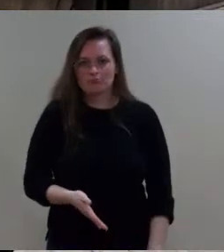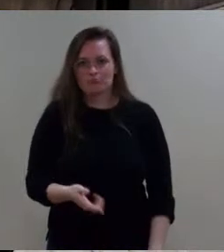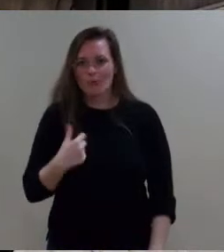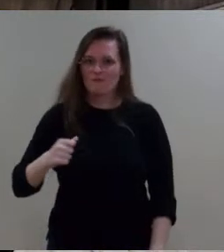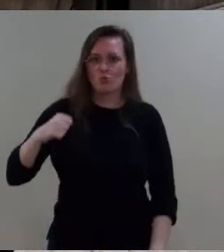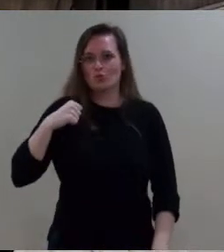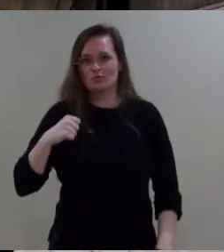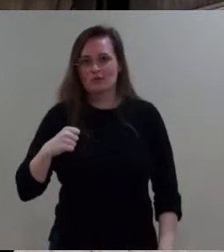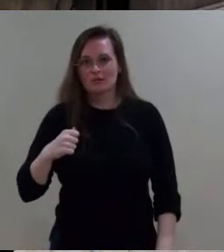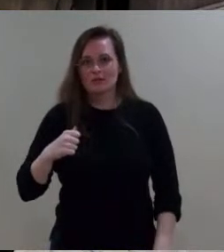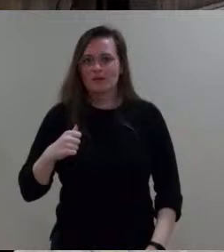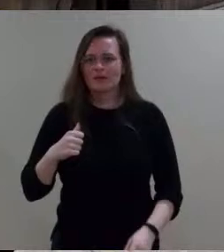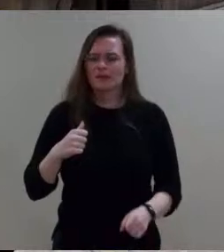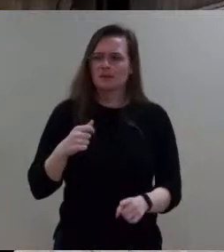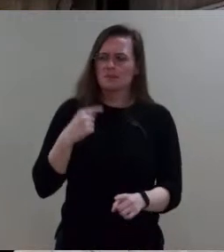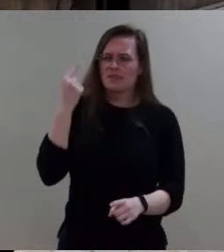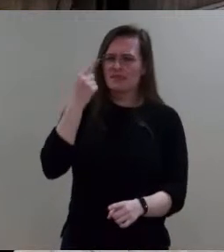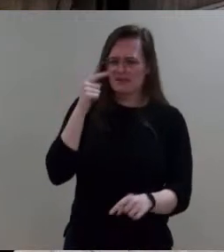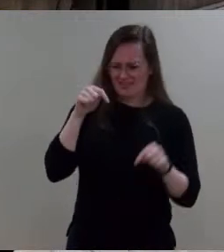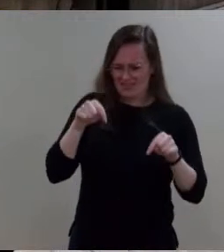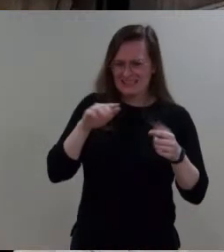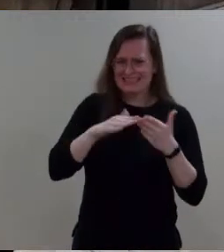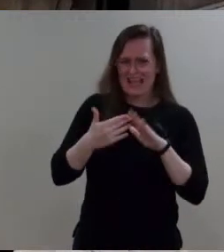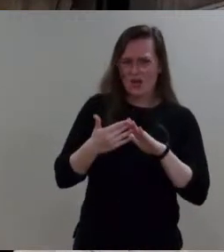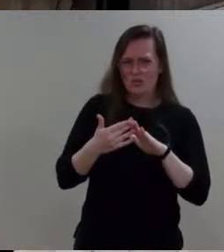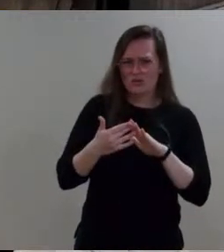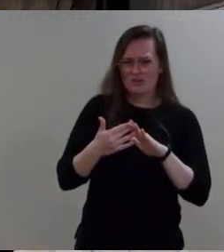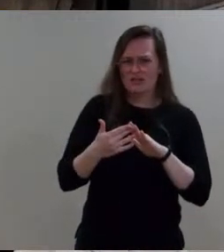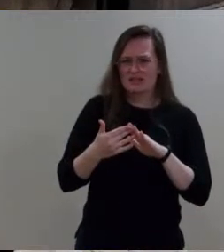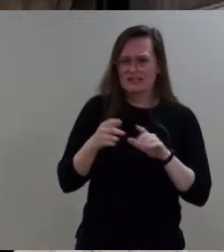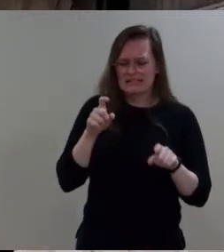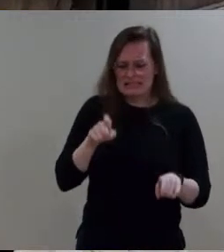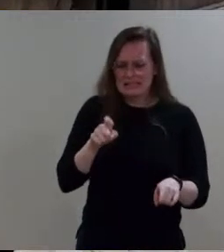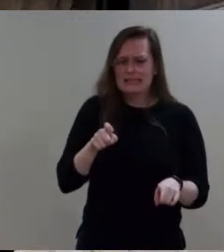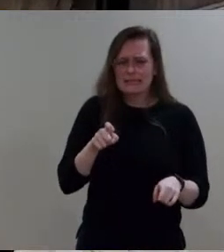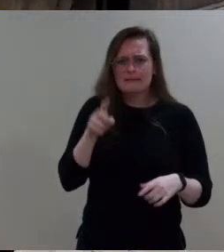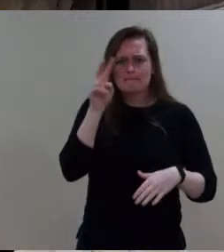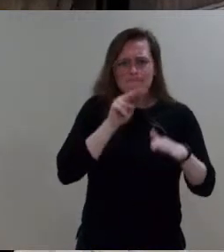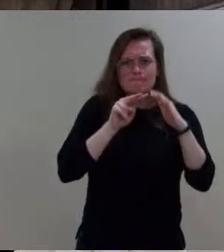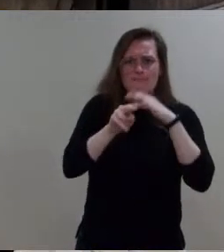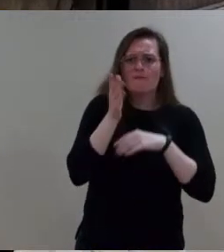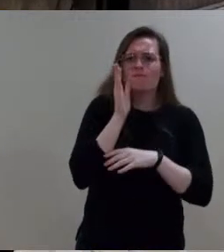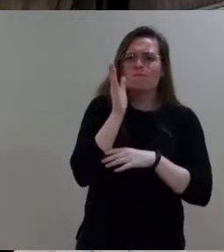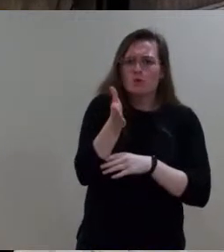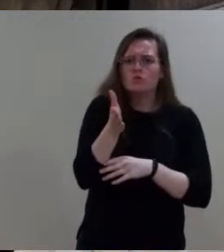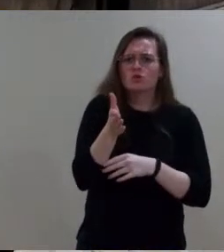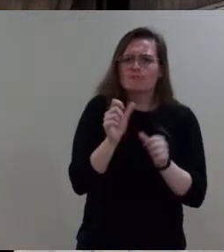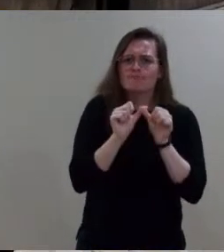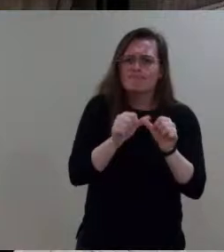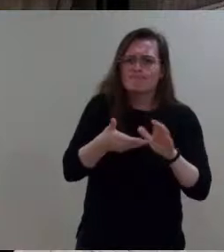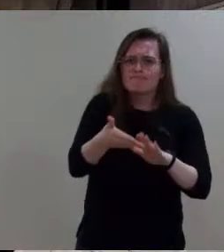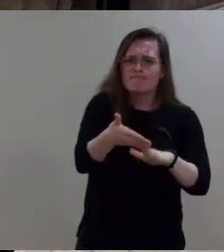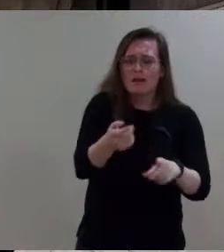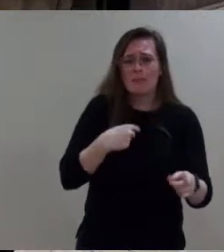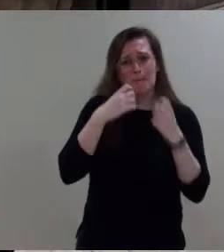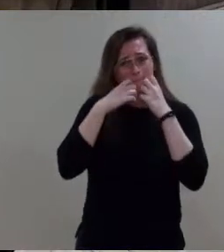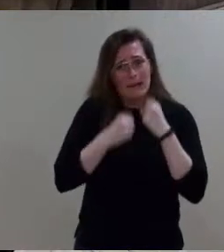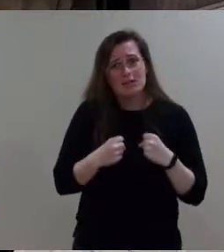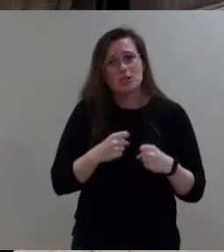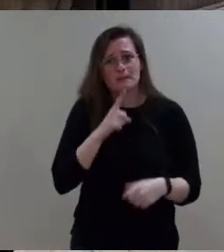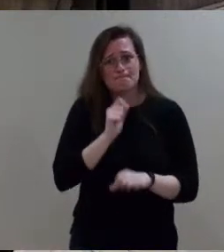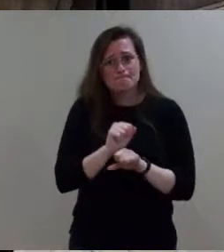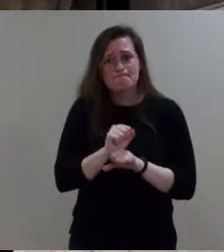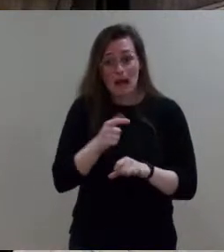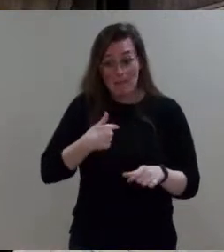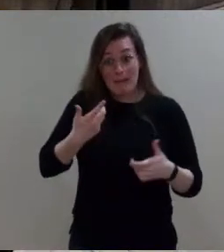if I'm passionate, if I sound passionate, I am. I was born in the hospital here. I